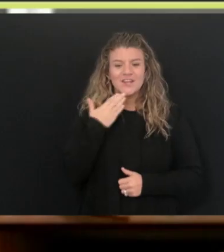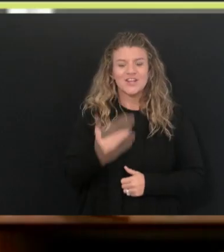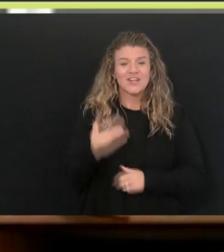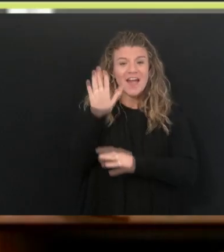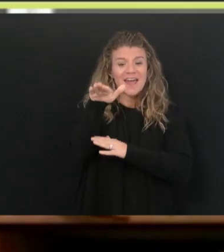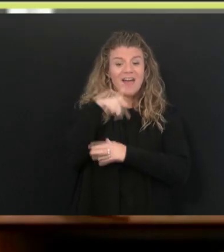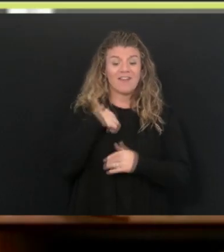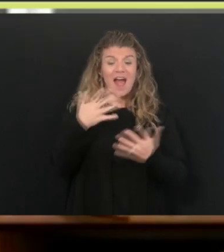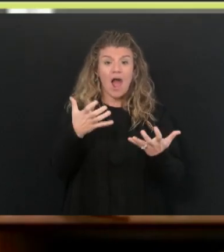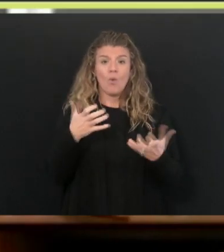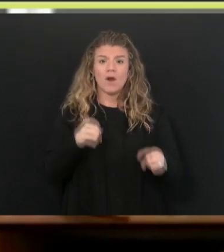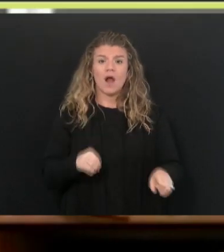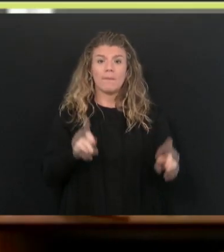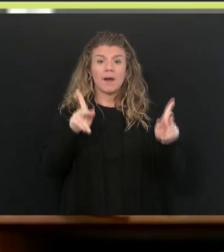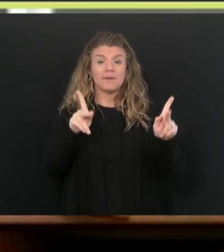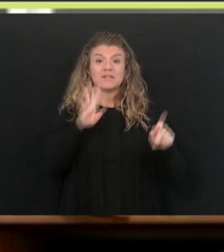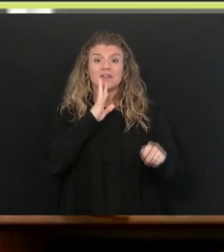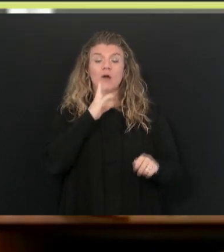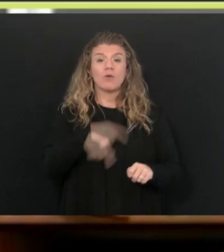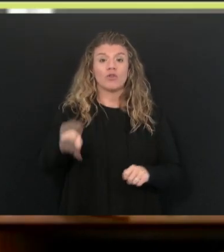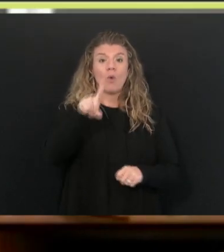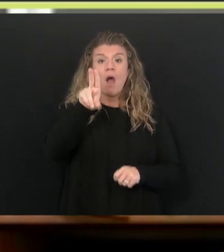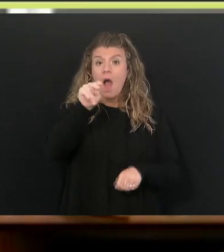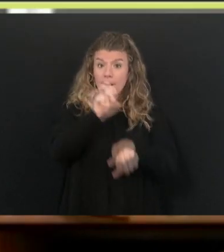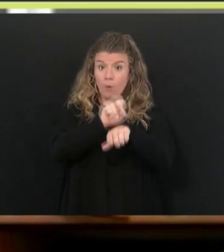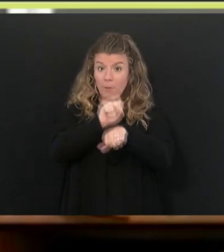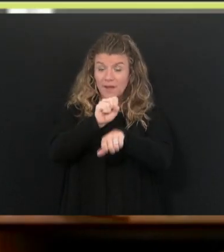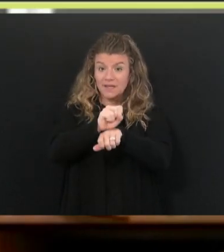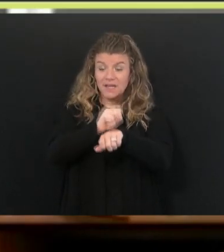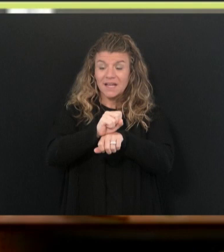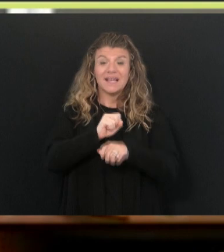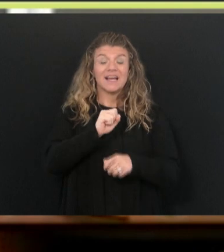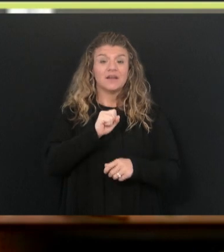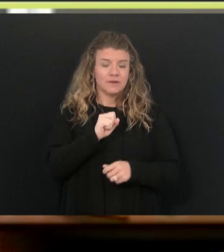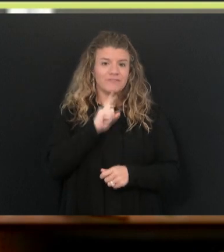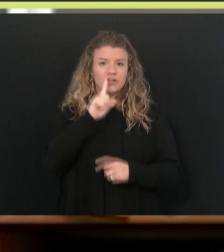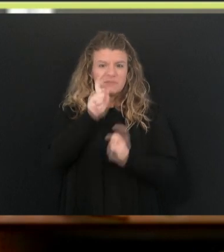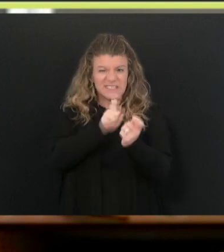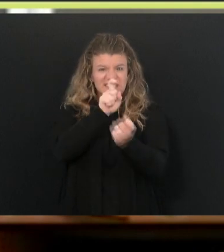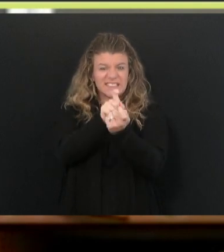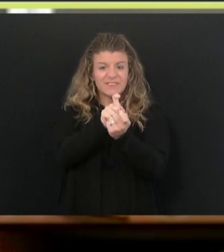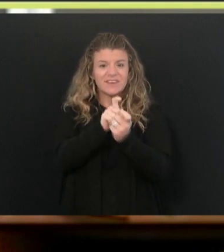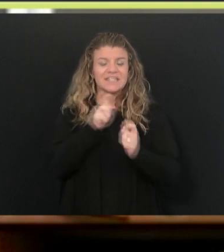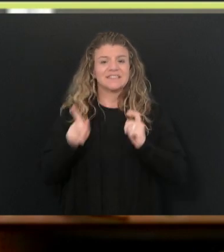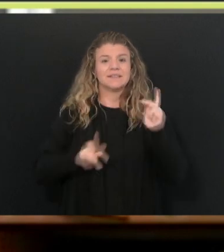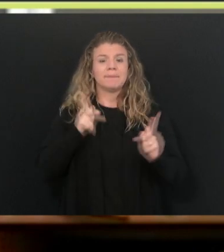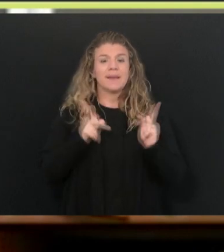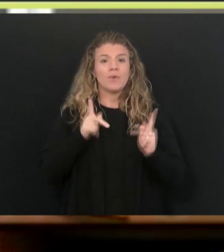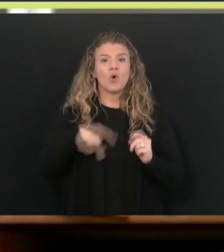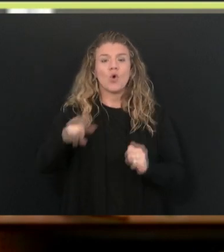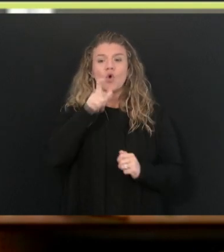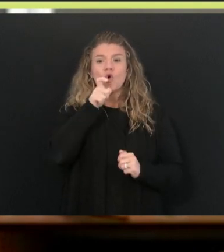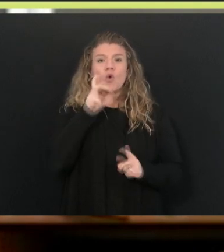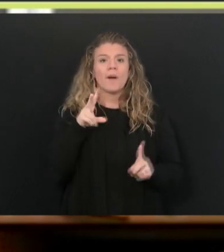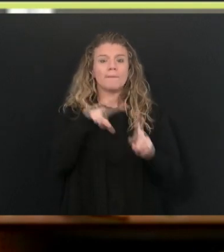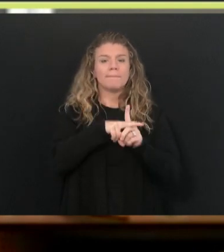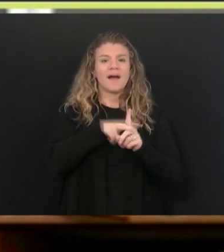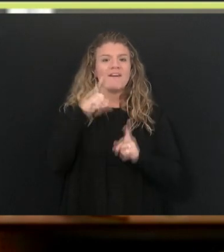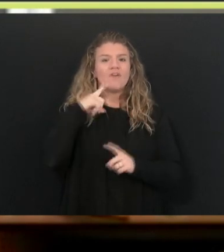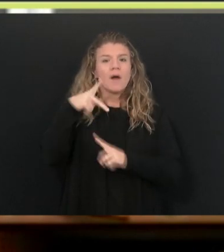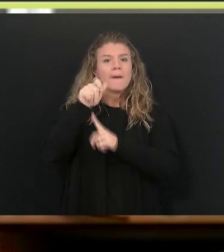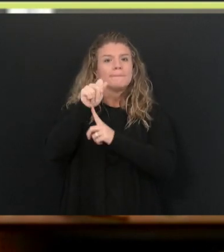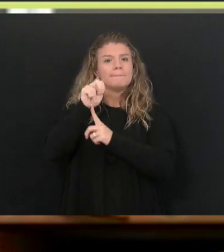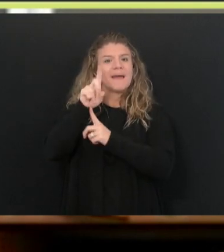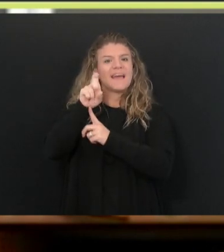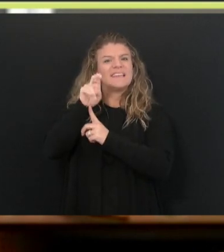opportunity to talk about unemployment, and particularly in just a few minutes, talk about the folks who've applied for pandemic unemployment